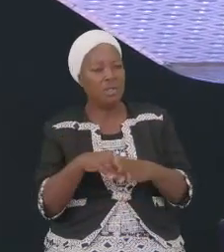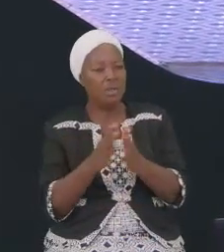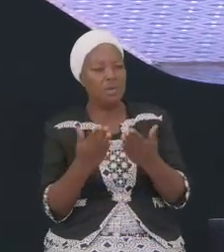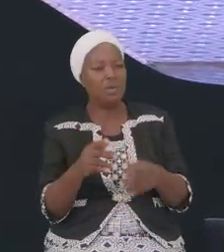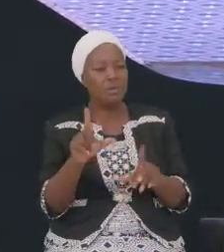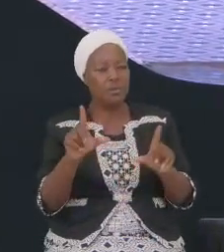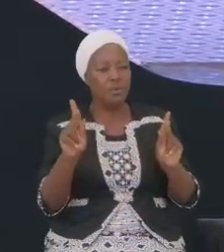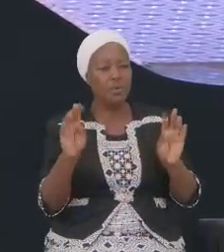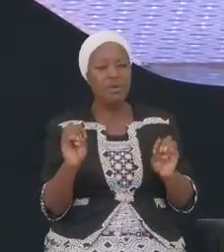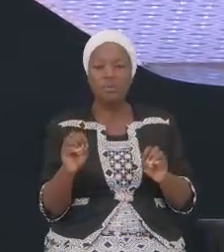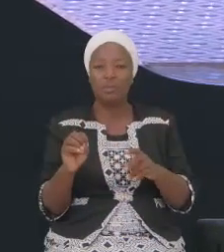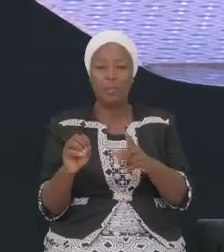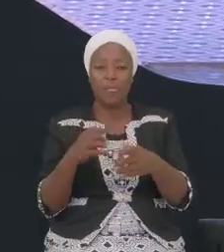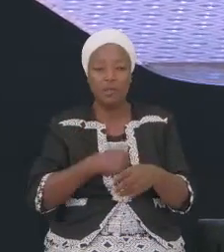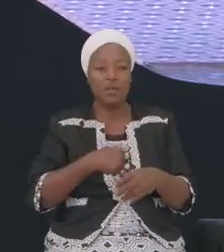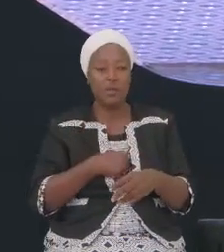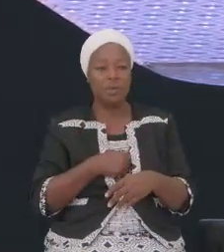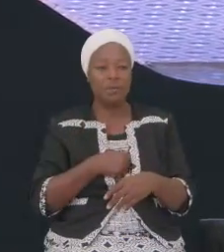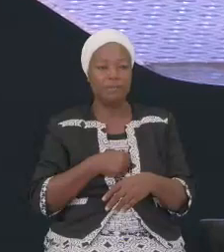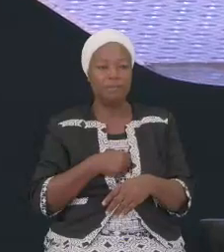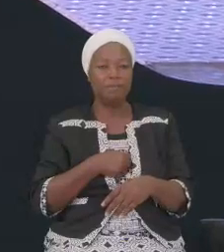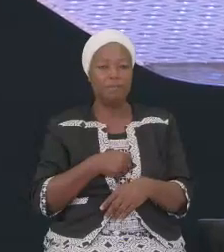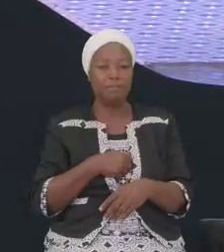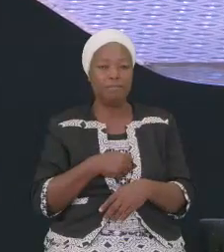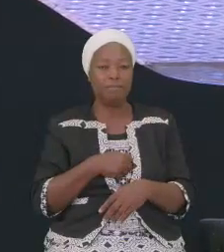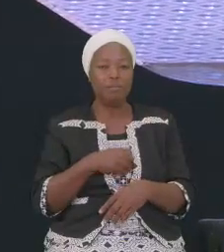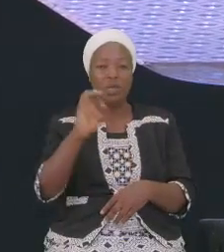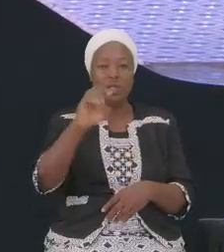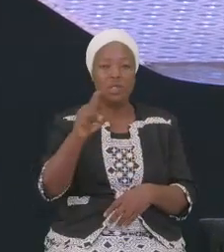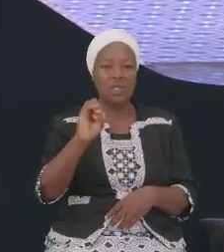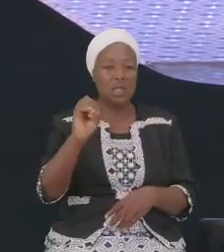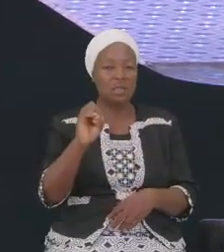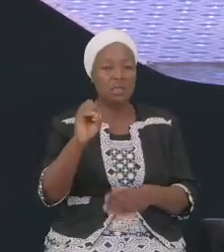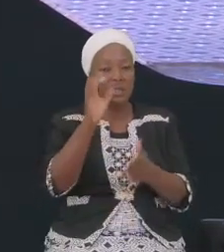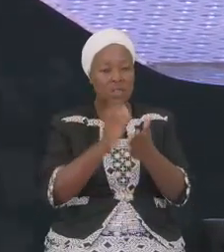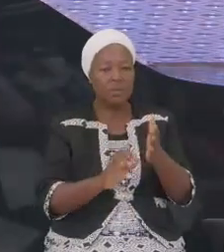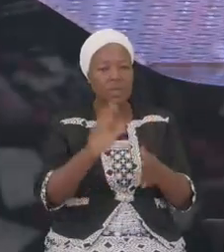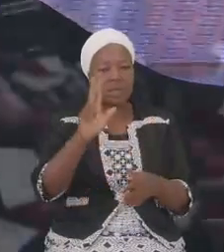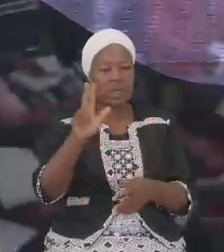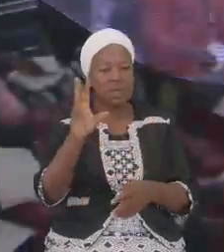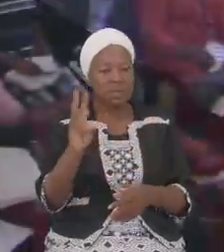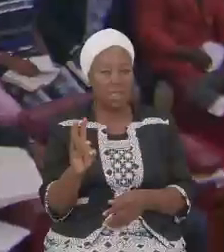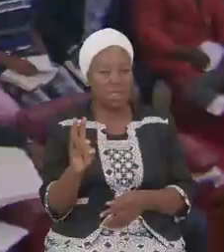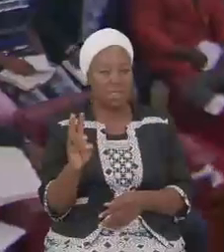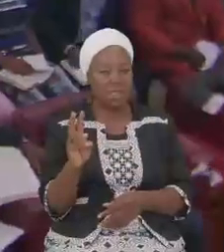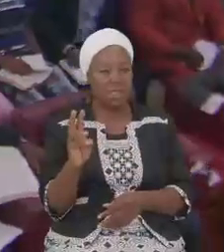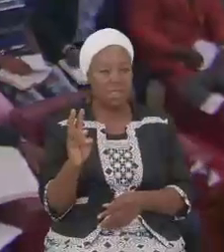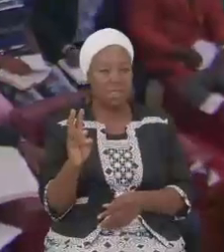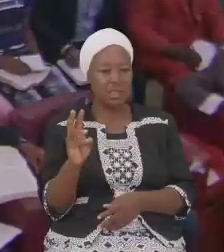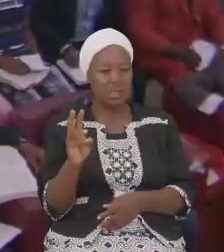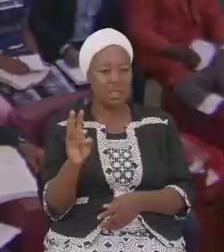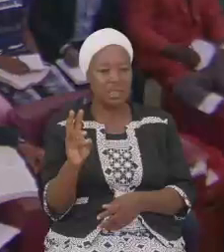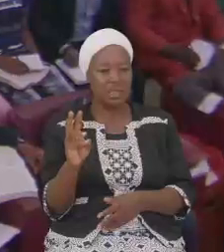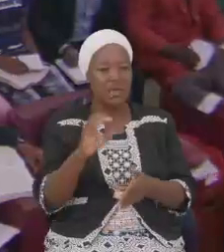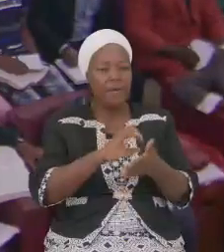looking, chapter 36 now, of Ezekiel. Ezekiel chapter 36, we're reading